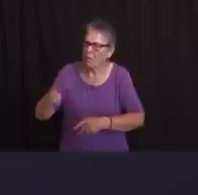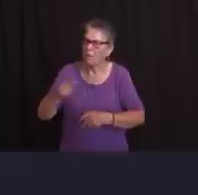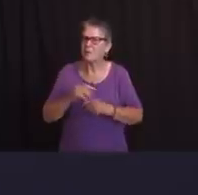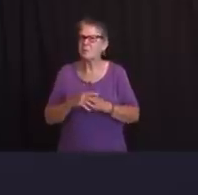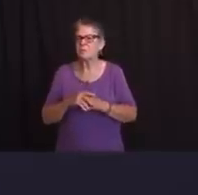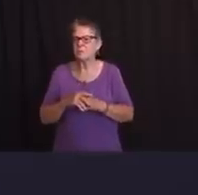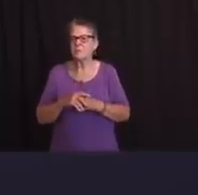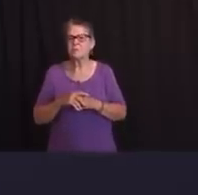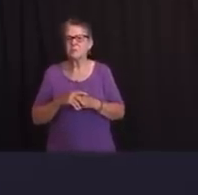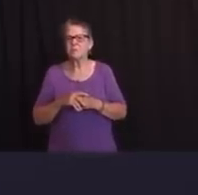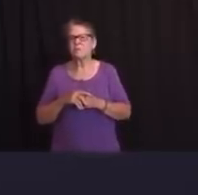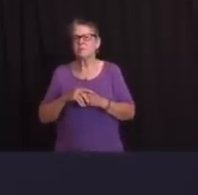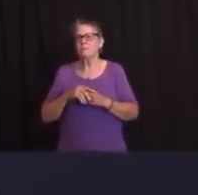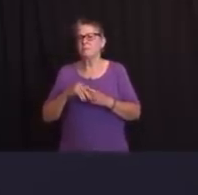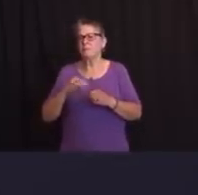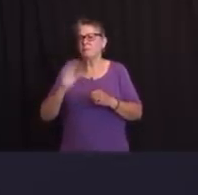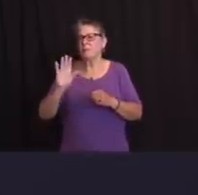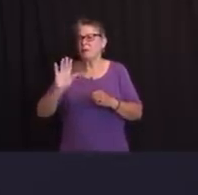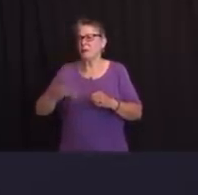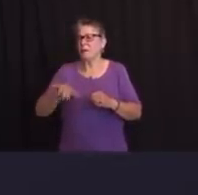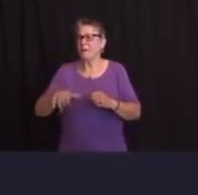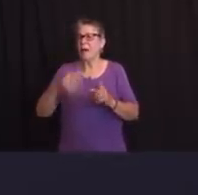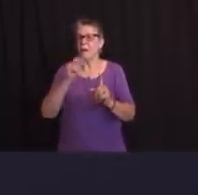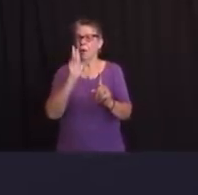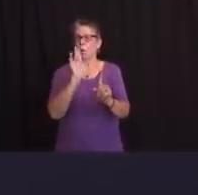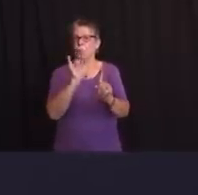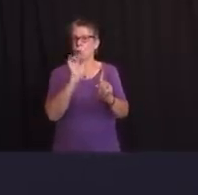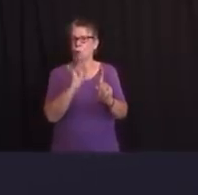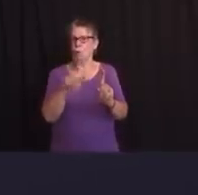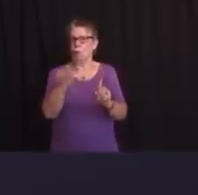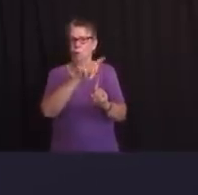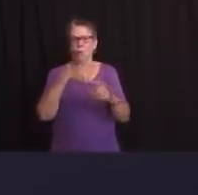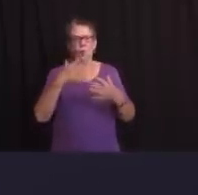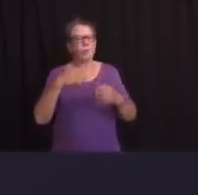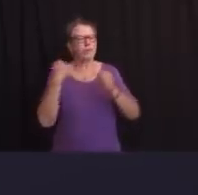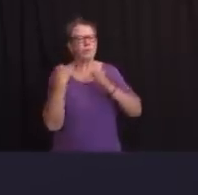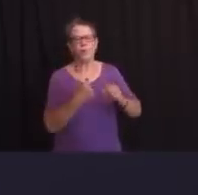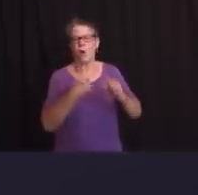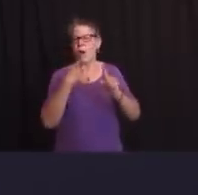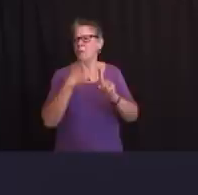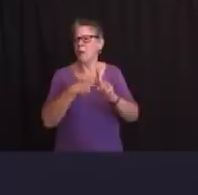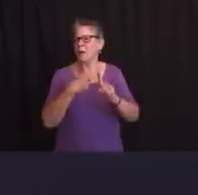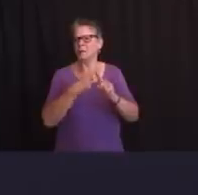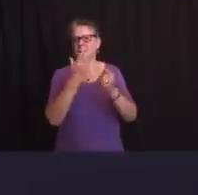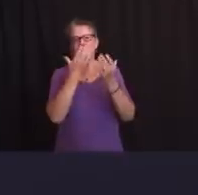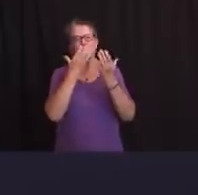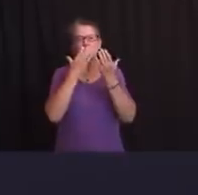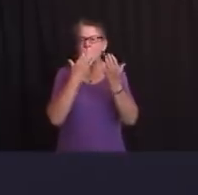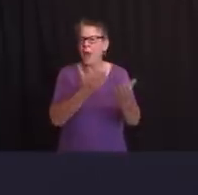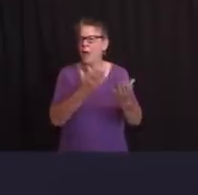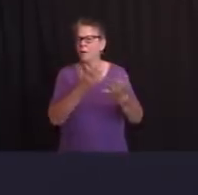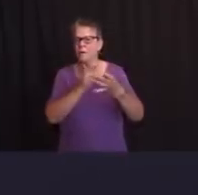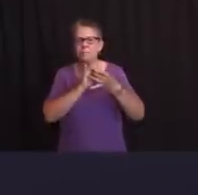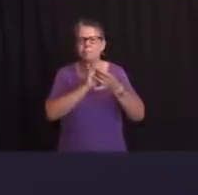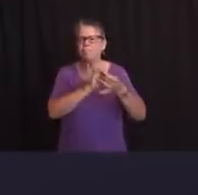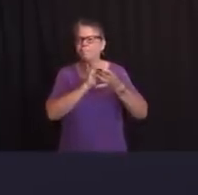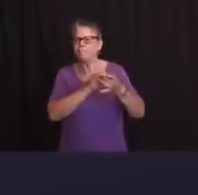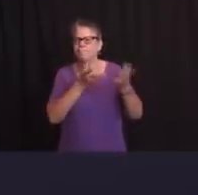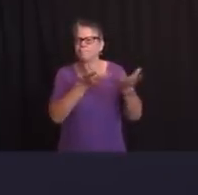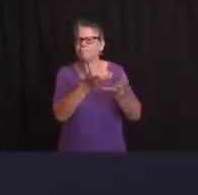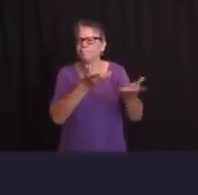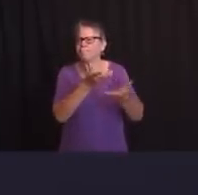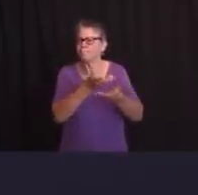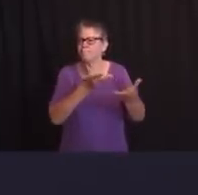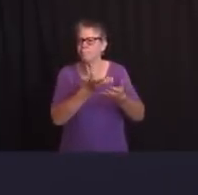I thank them for that. Frankly, with all parties associated with the steps we're taking today. We're looking at, I think you mentioned